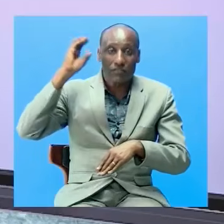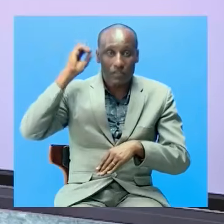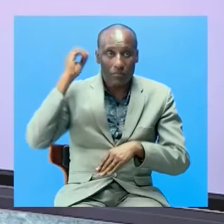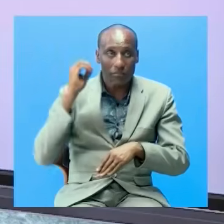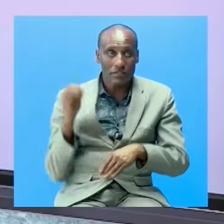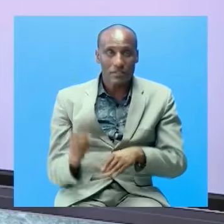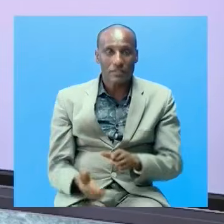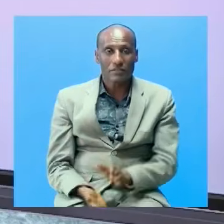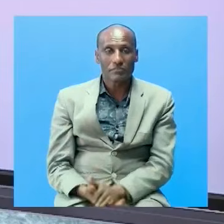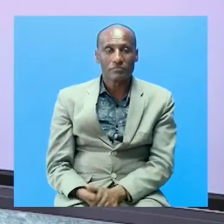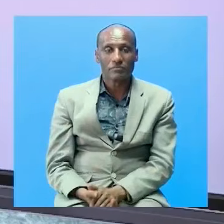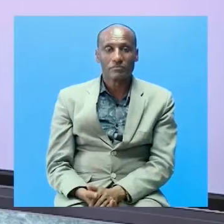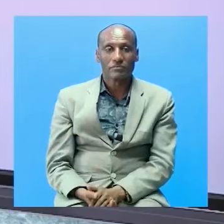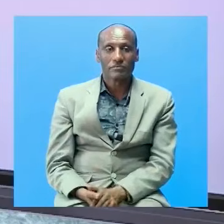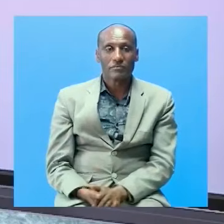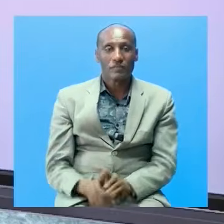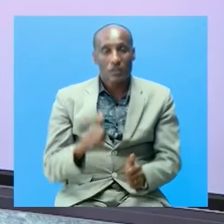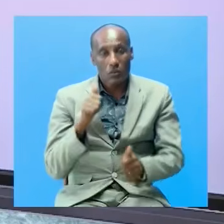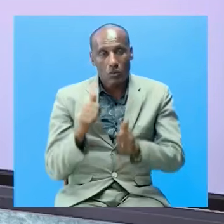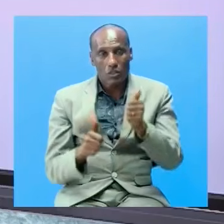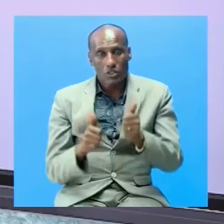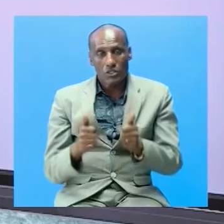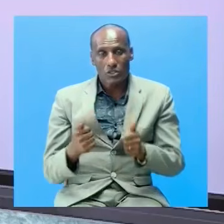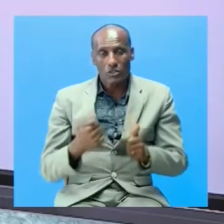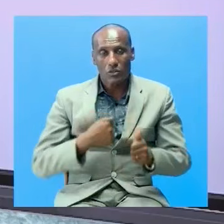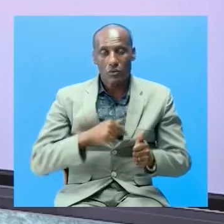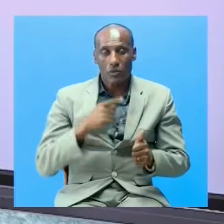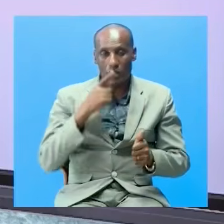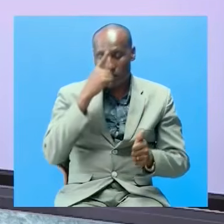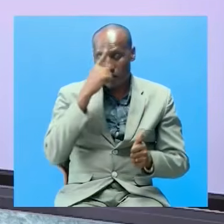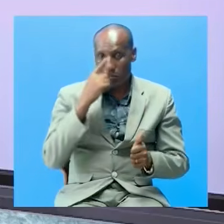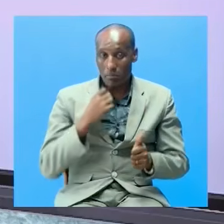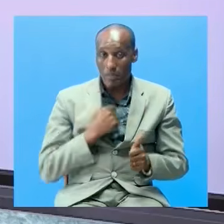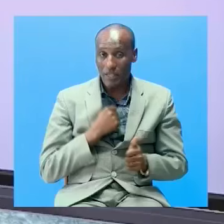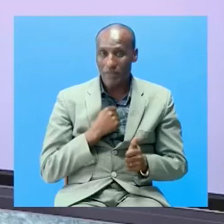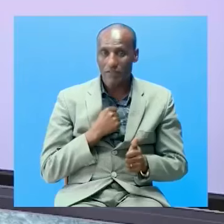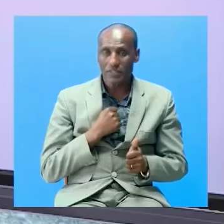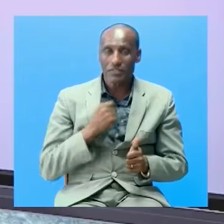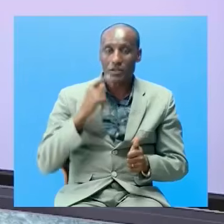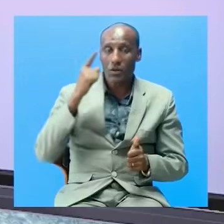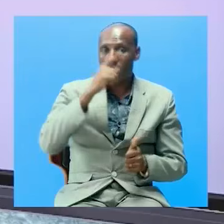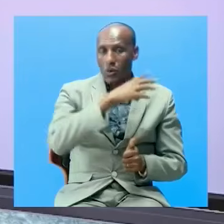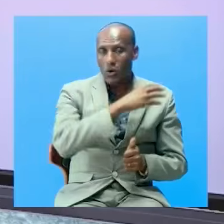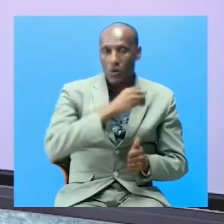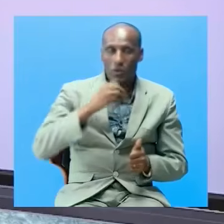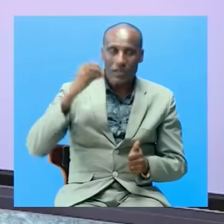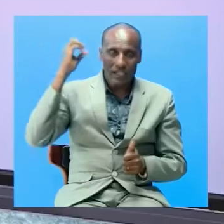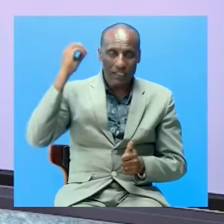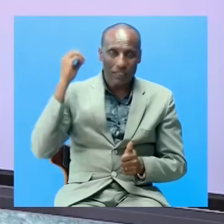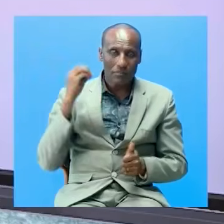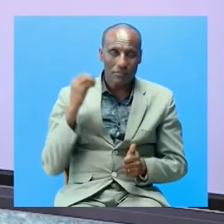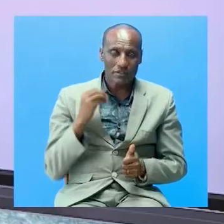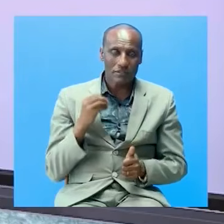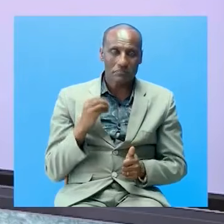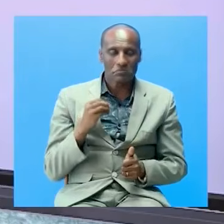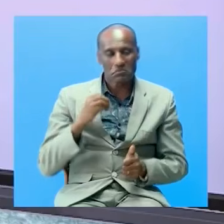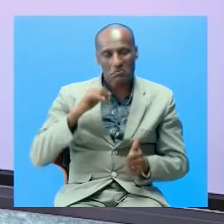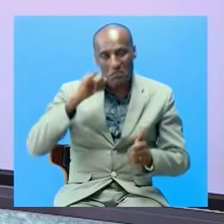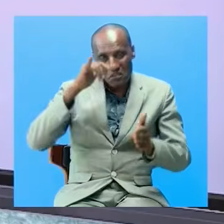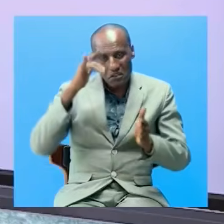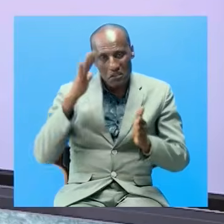above half. If you see the first one, shall, we use it for a possibility which we believe is